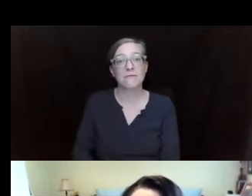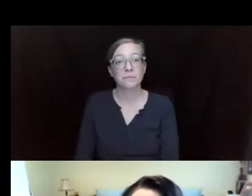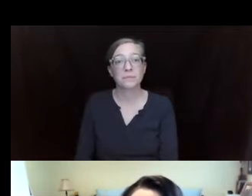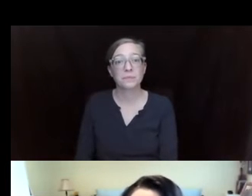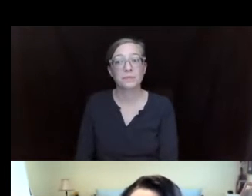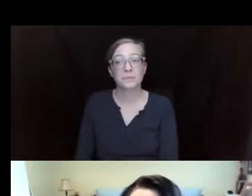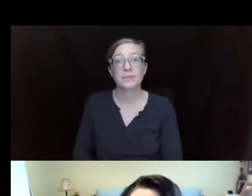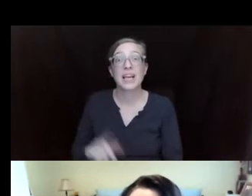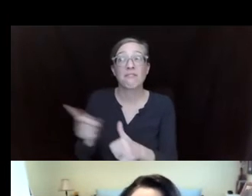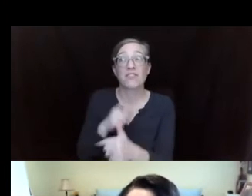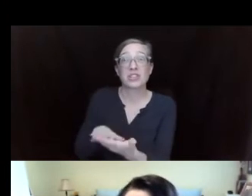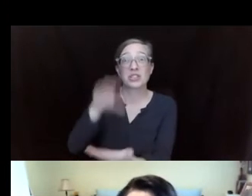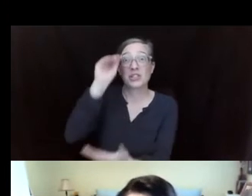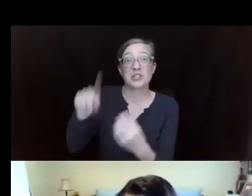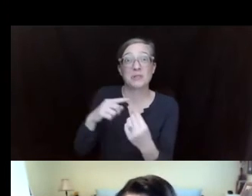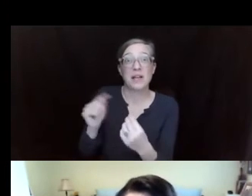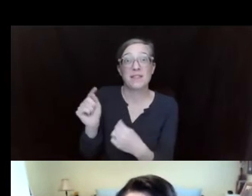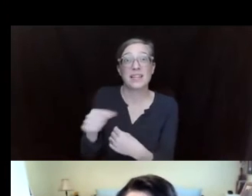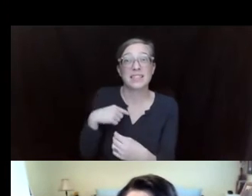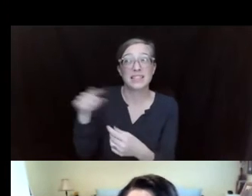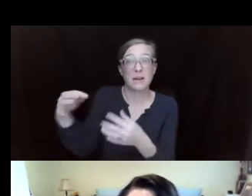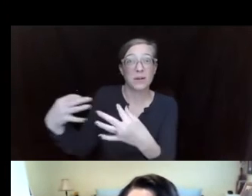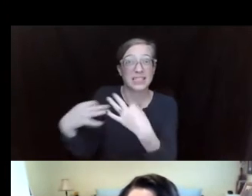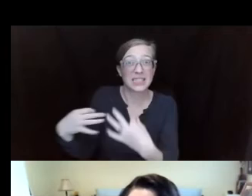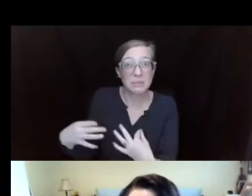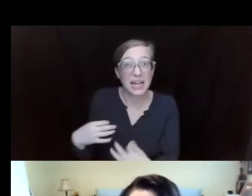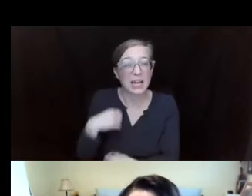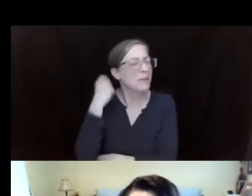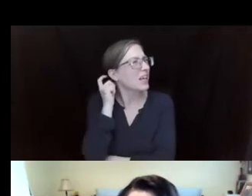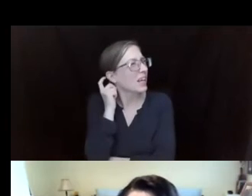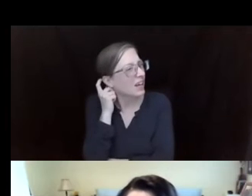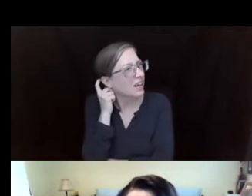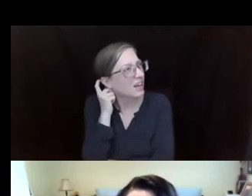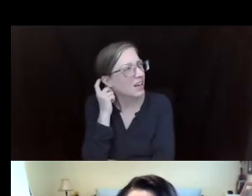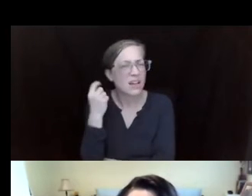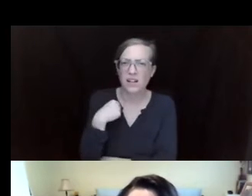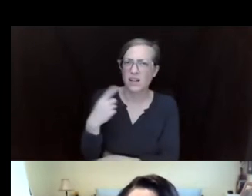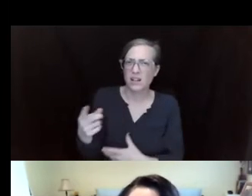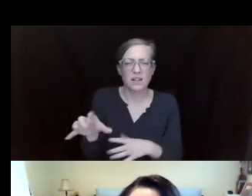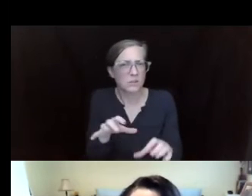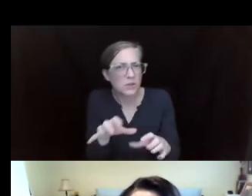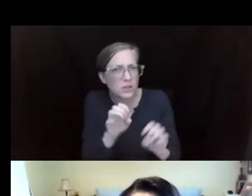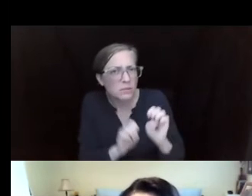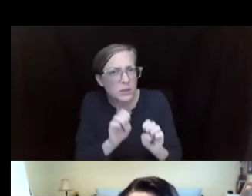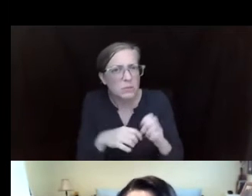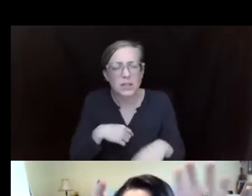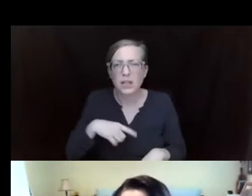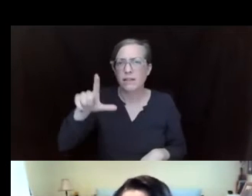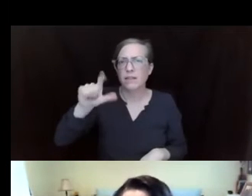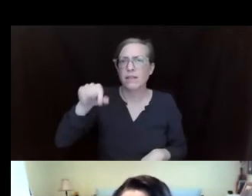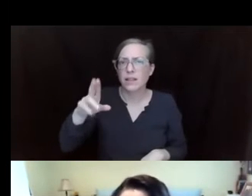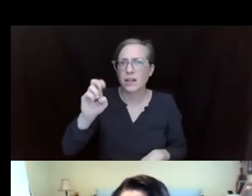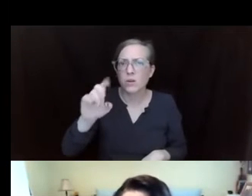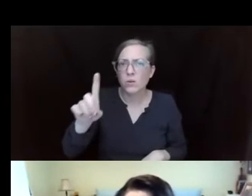them explaining to me, Blanca, you're going to do these experiments and you're going to put liquid, and the liquid is going to move from the inlet to